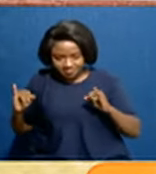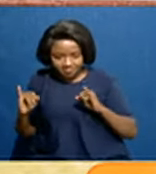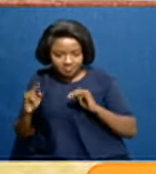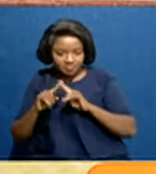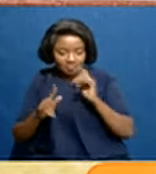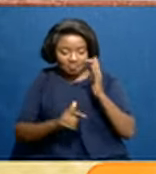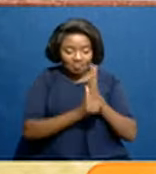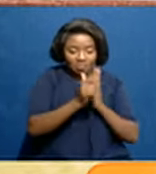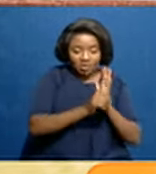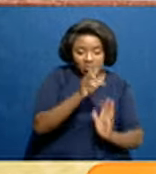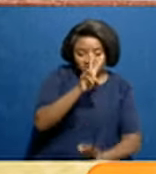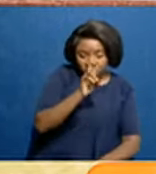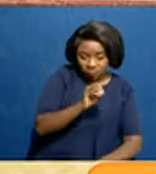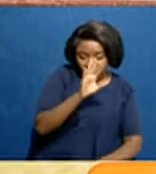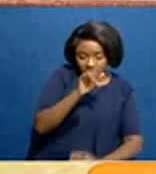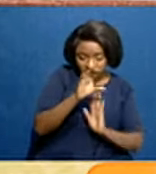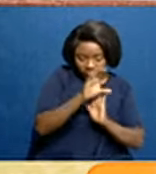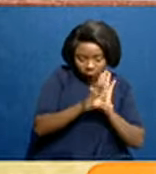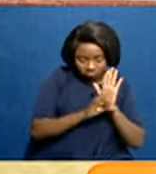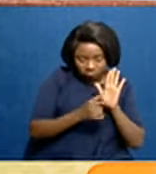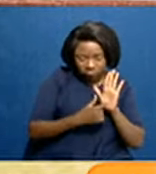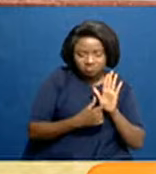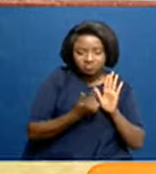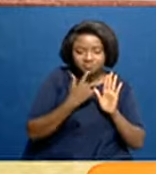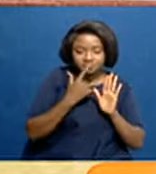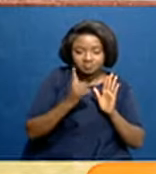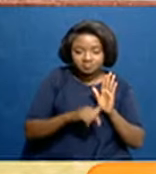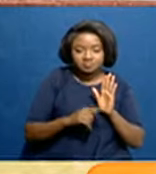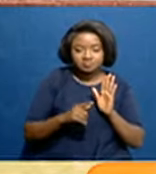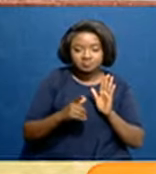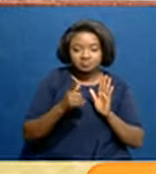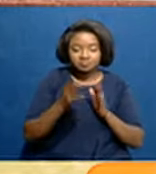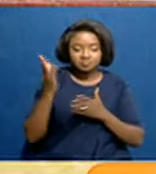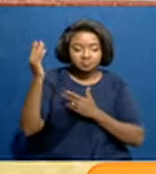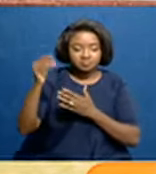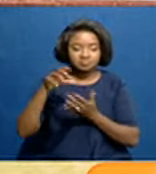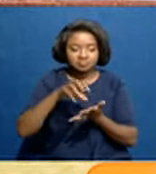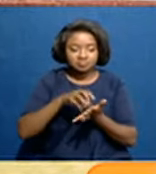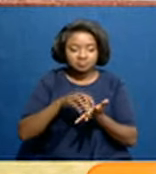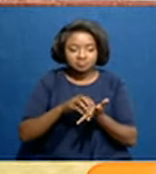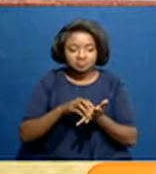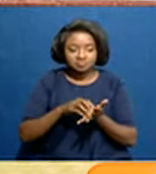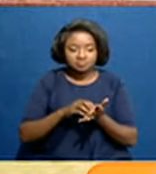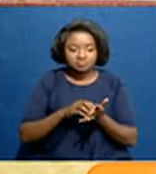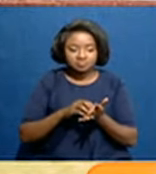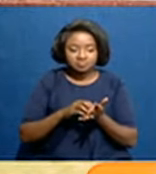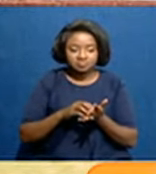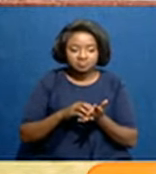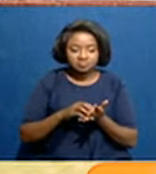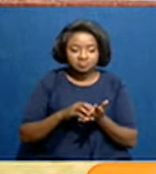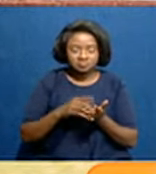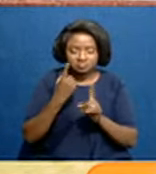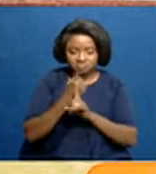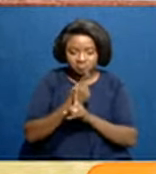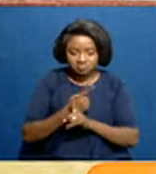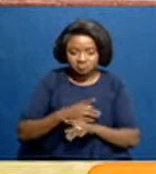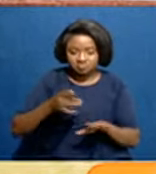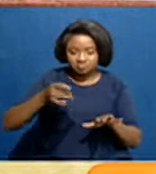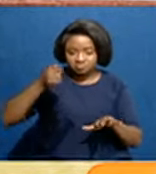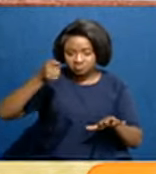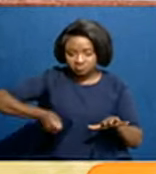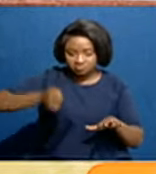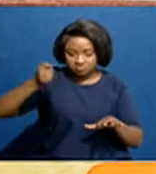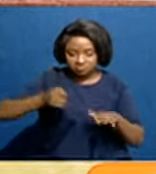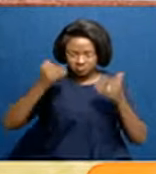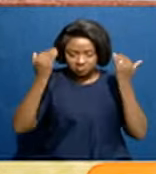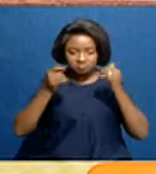Article 20 of our Constitution, they anticipated a situation whereby the judges may make